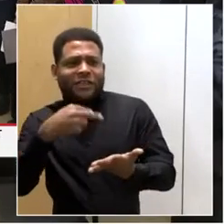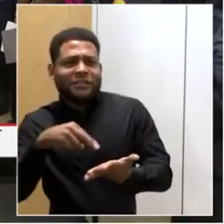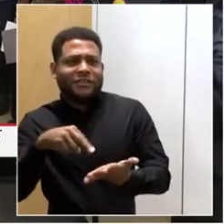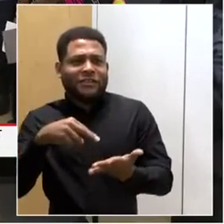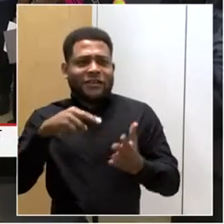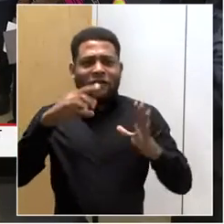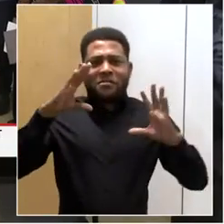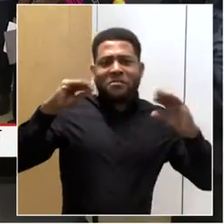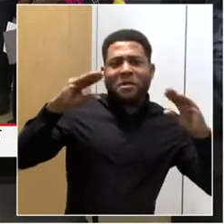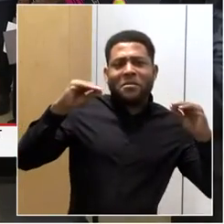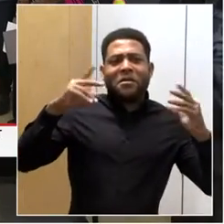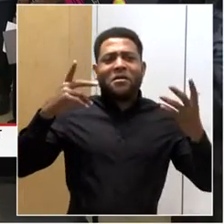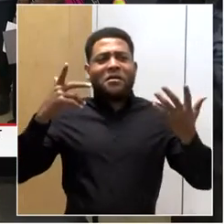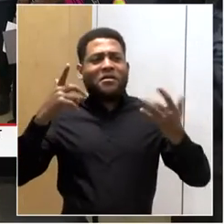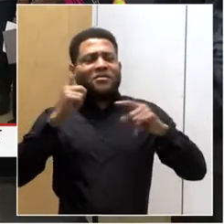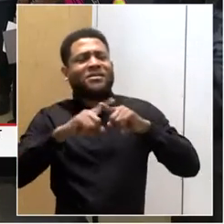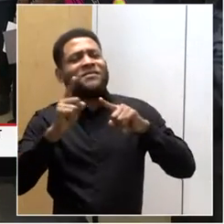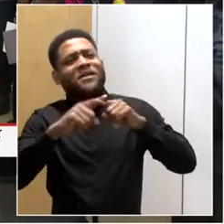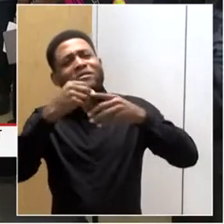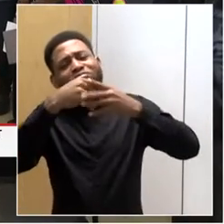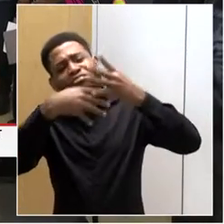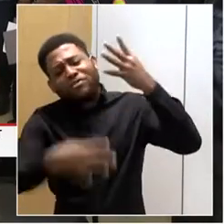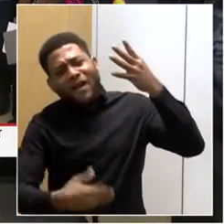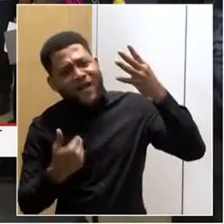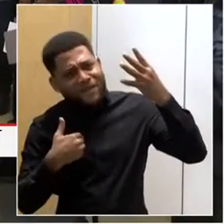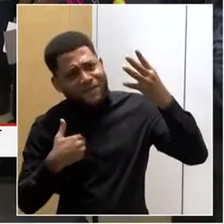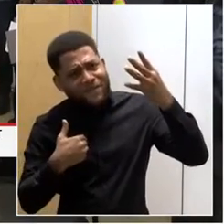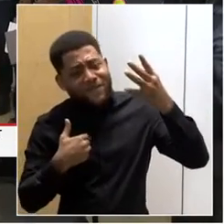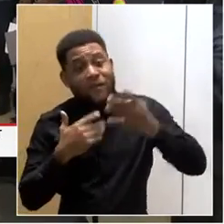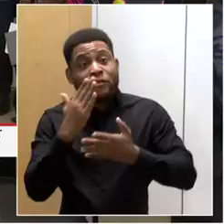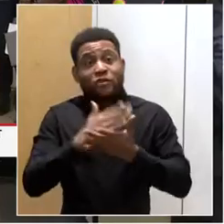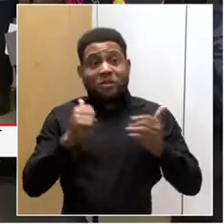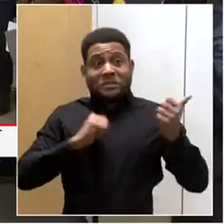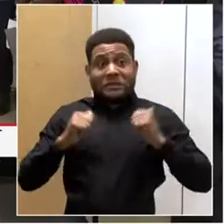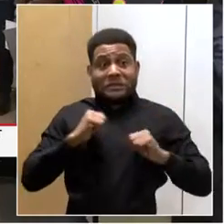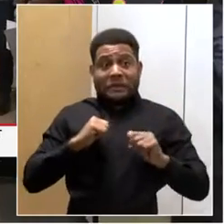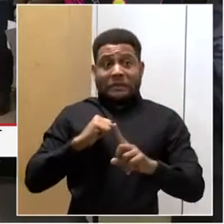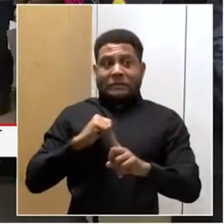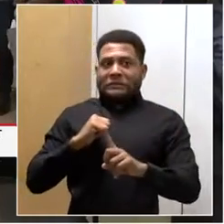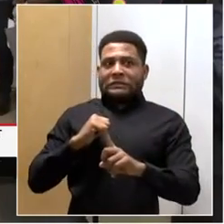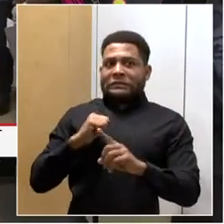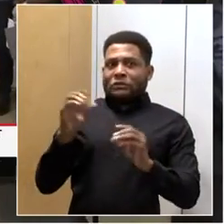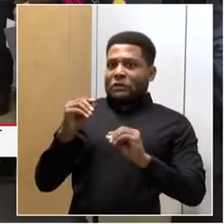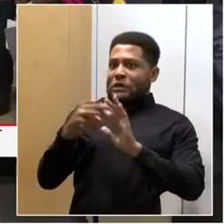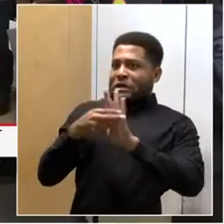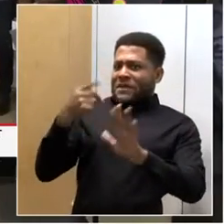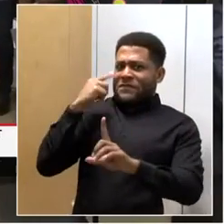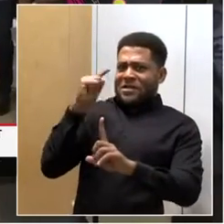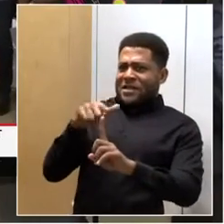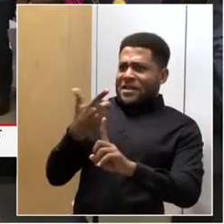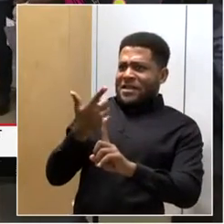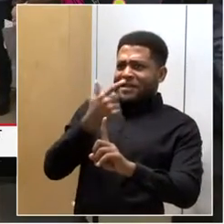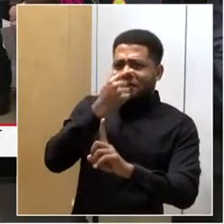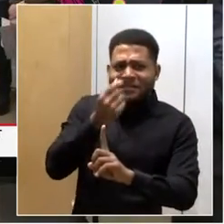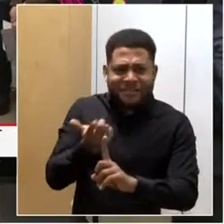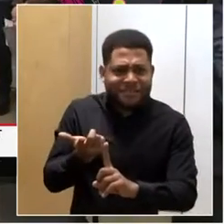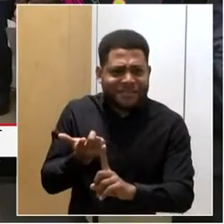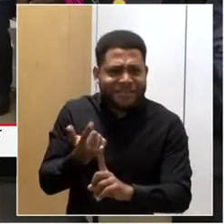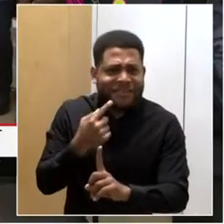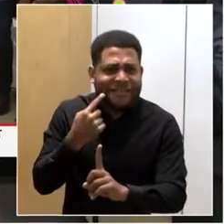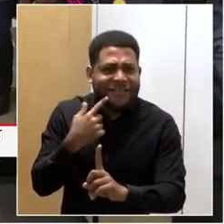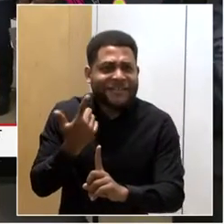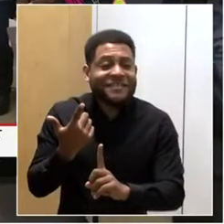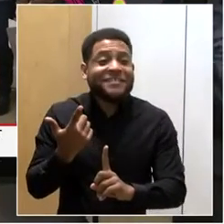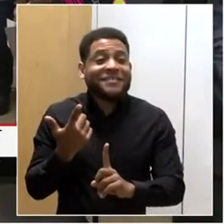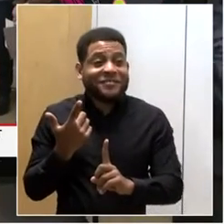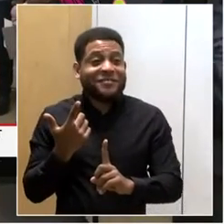mostly unclassifiable productions. We have partnered with every bid in the city except for two, and we have relied